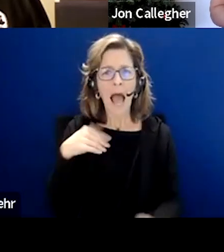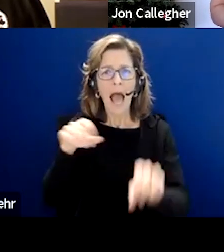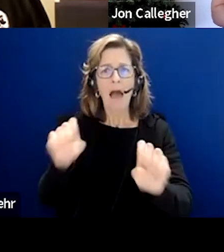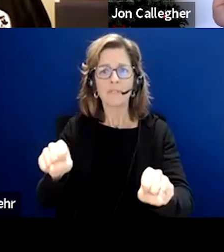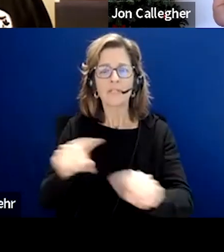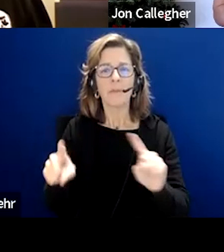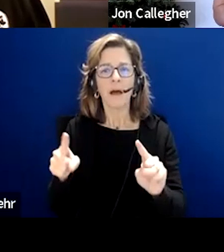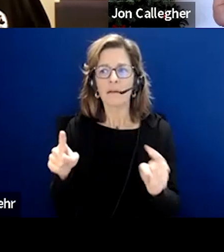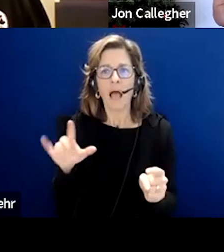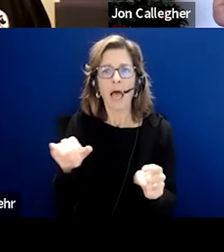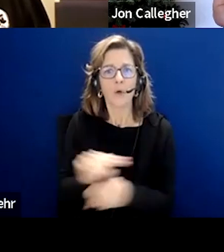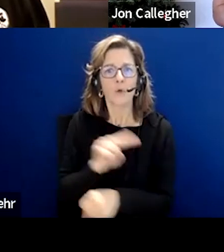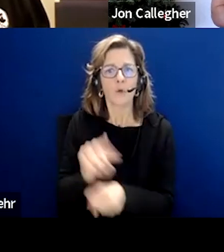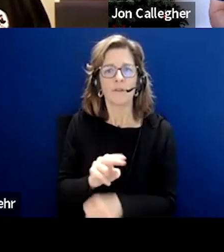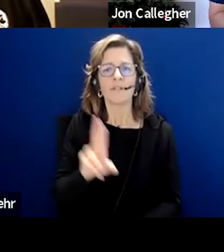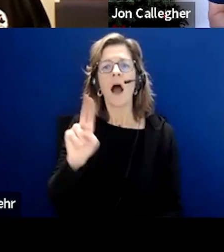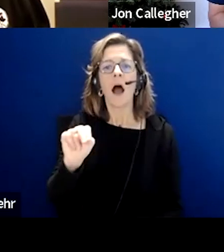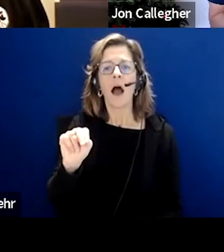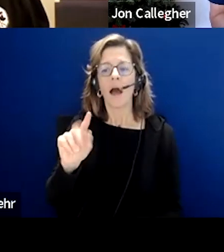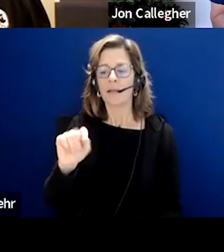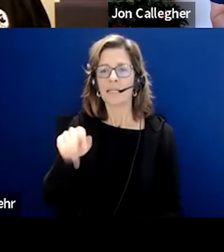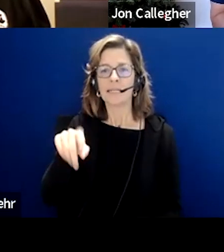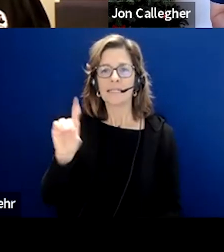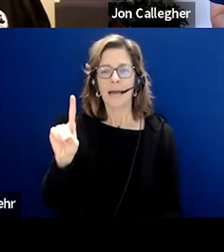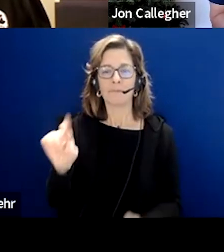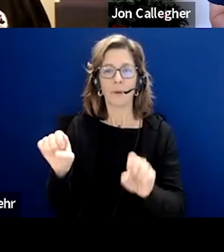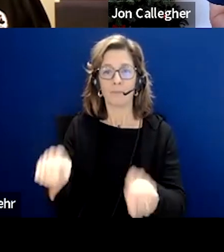The three most agreed upon statements